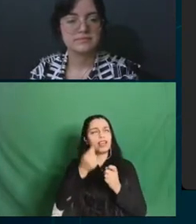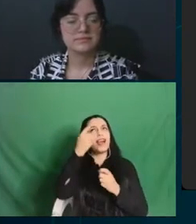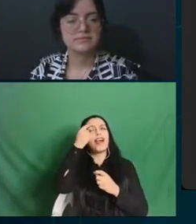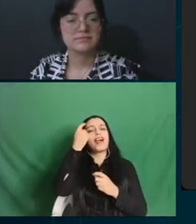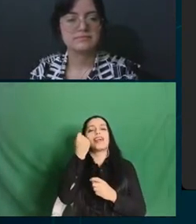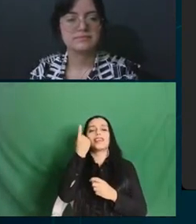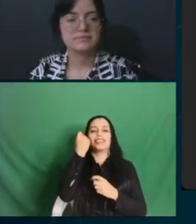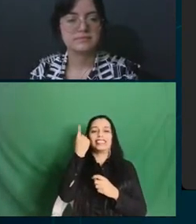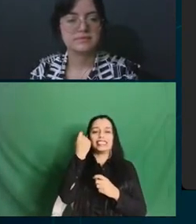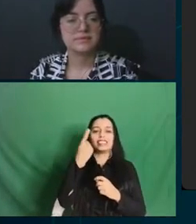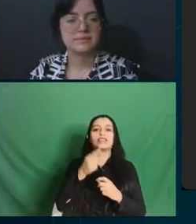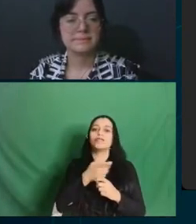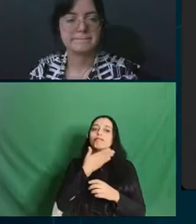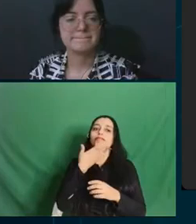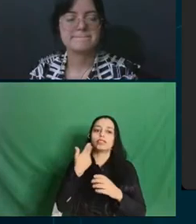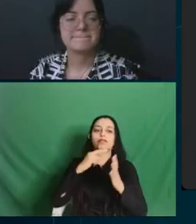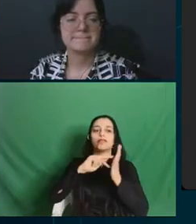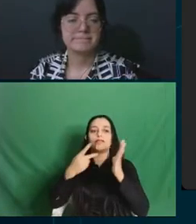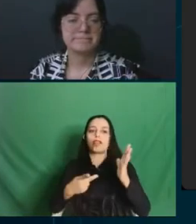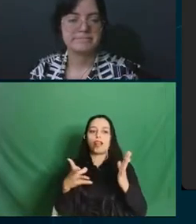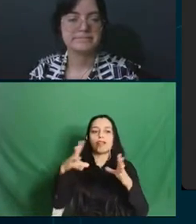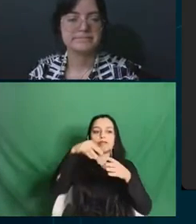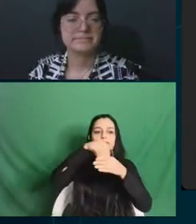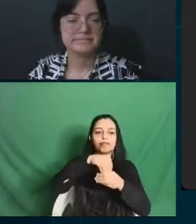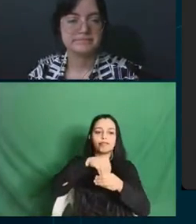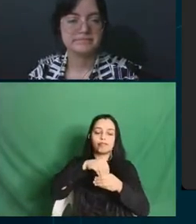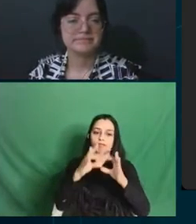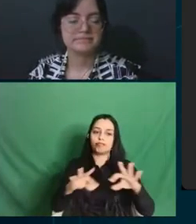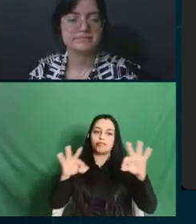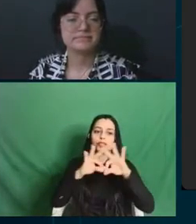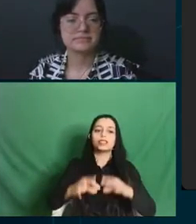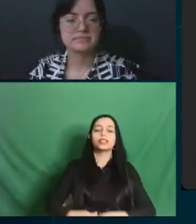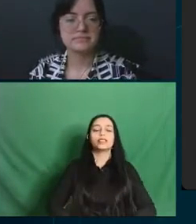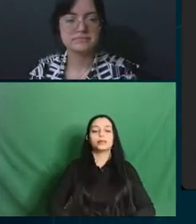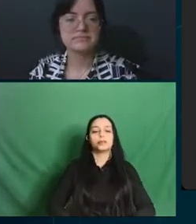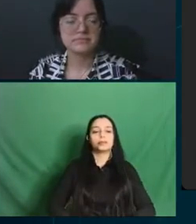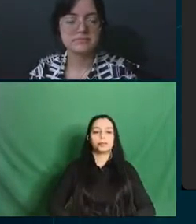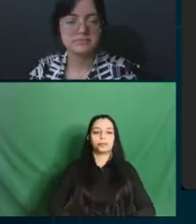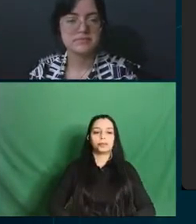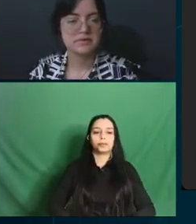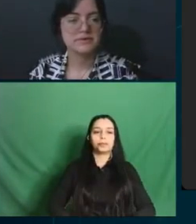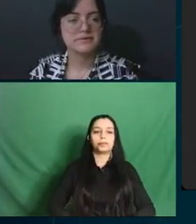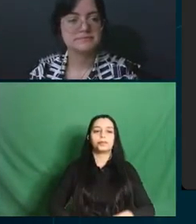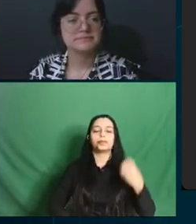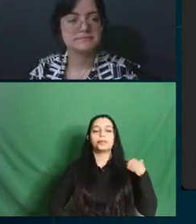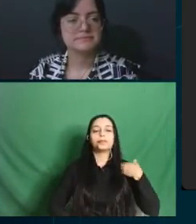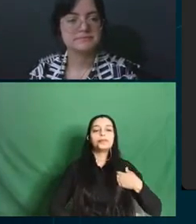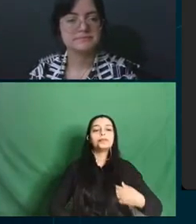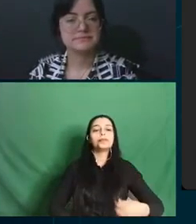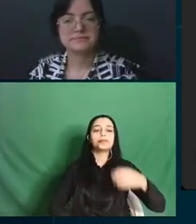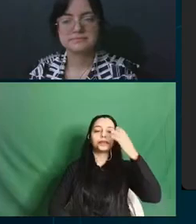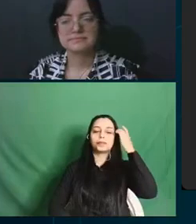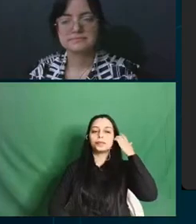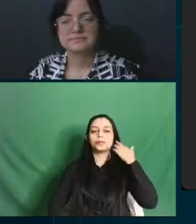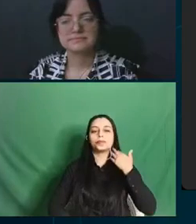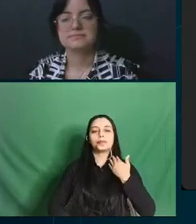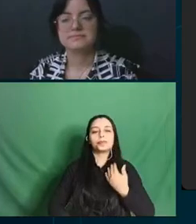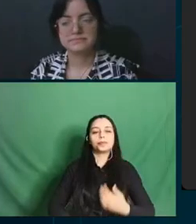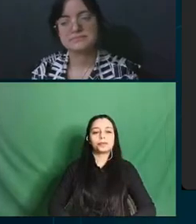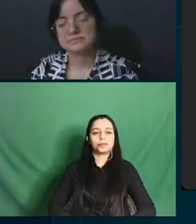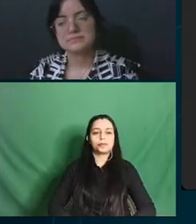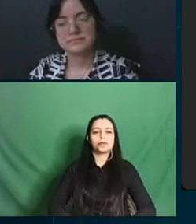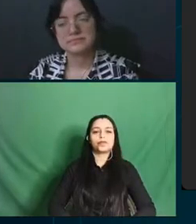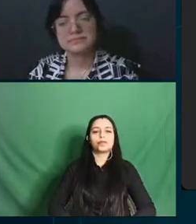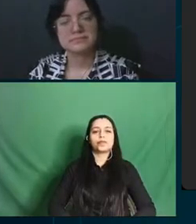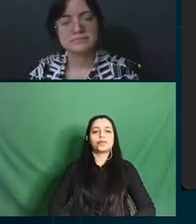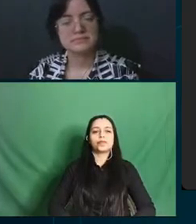the effort of building an organization that can make decisions based on data. And the second part of our